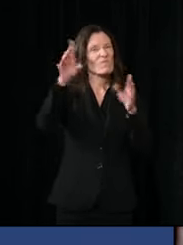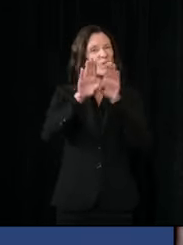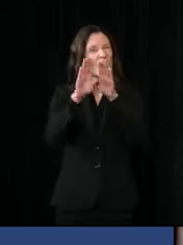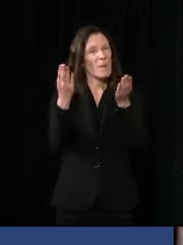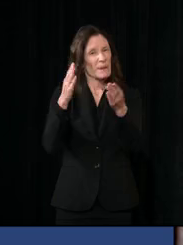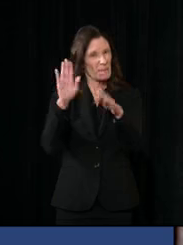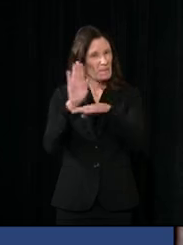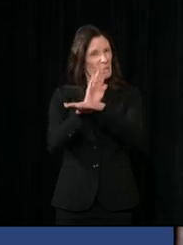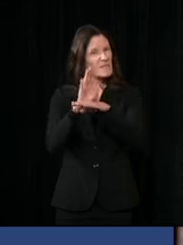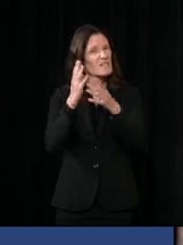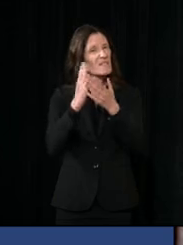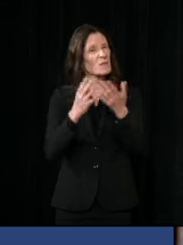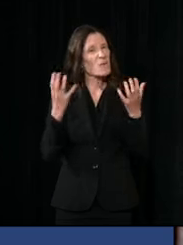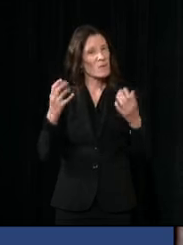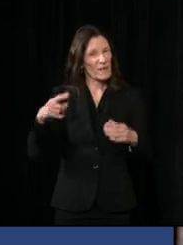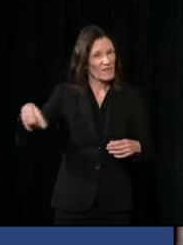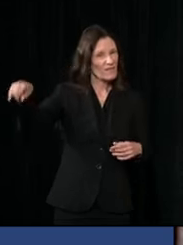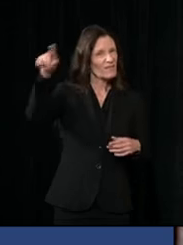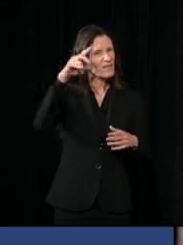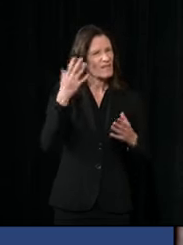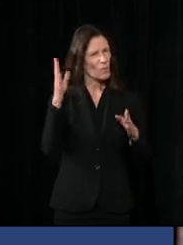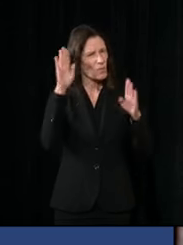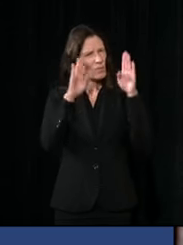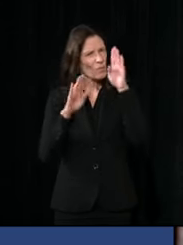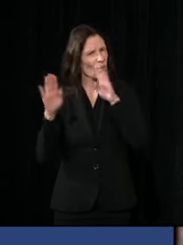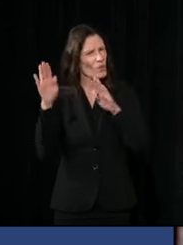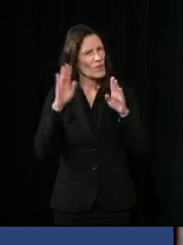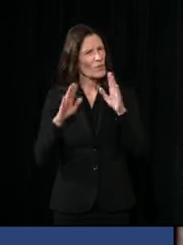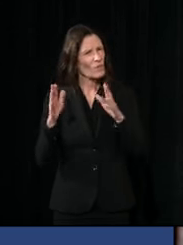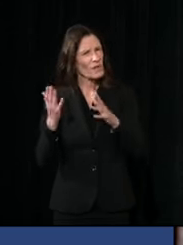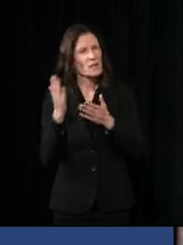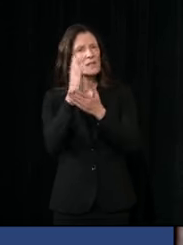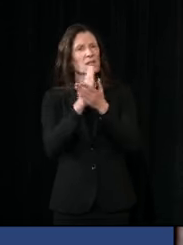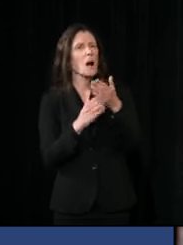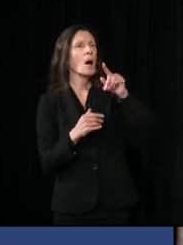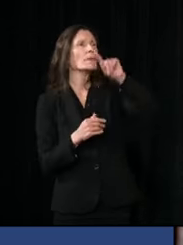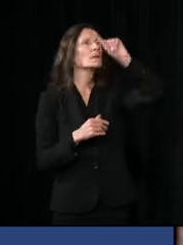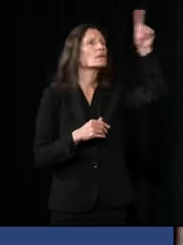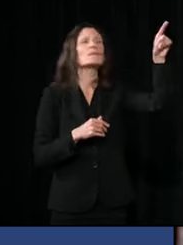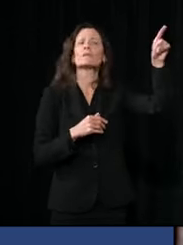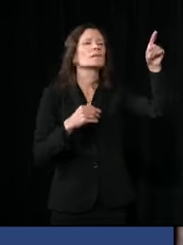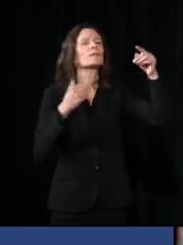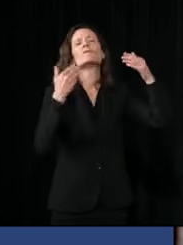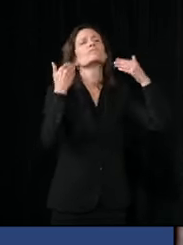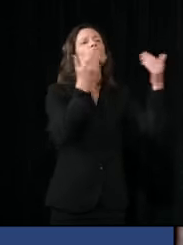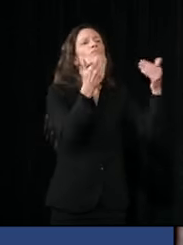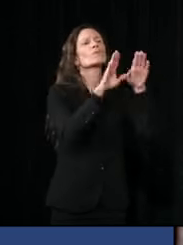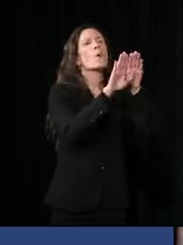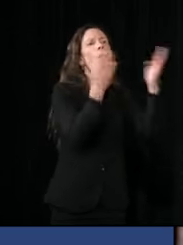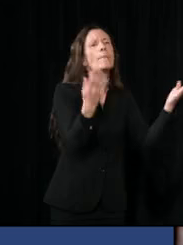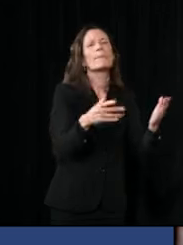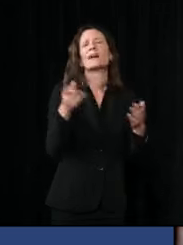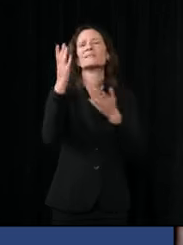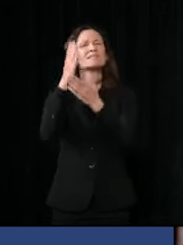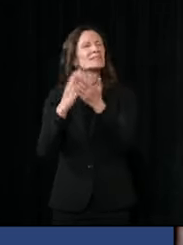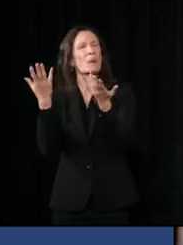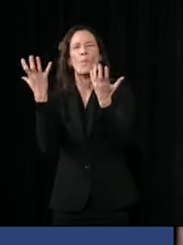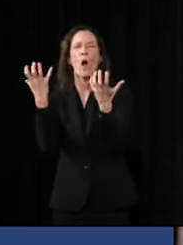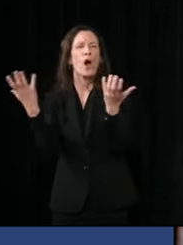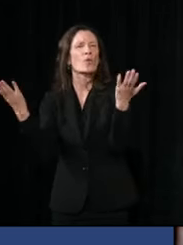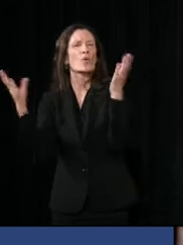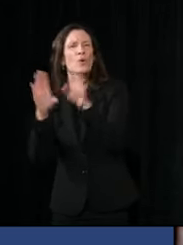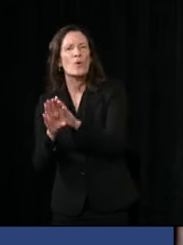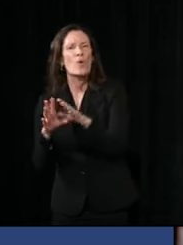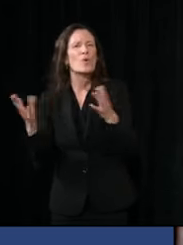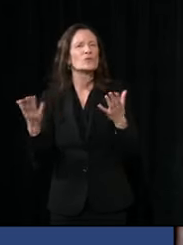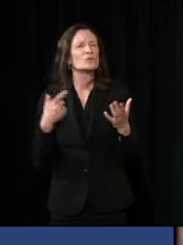seems to be developing over this will lead to decisions that aren't based on science, whether from an impulse to compromise or an impulse to stand